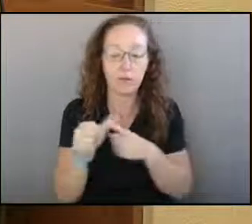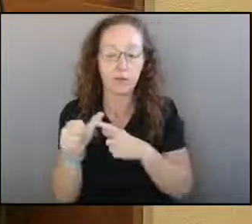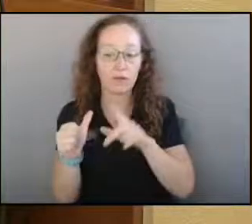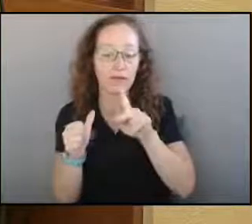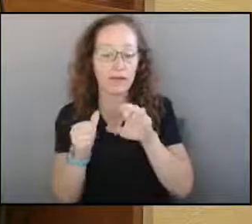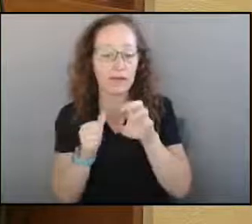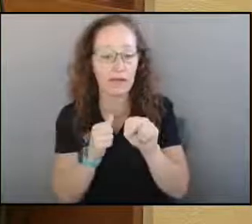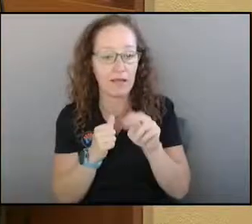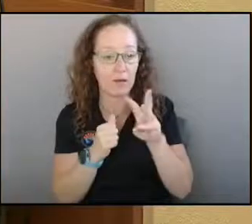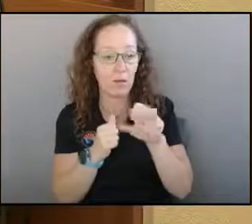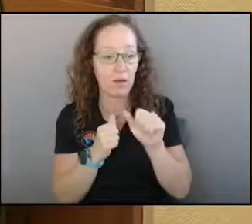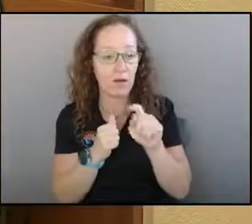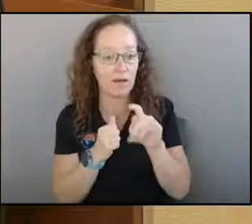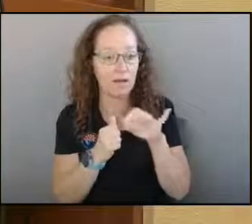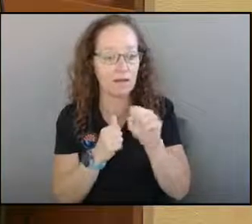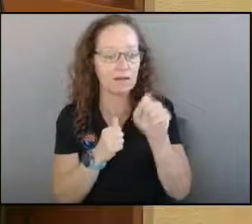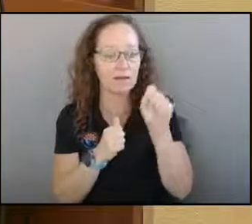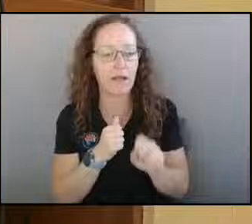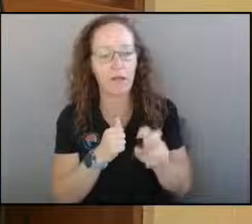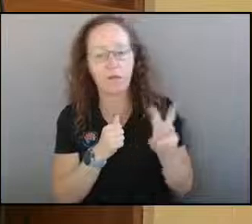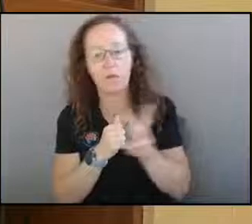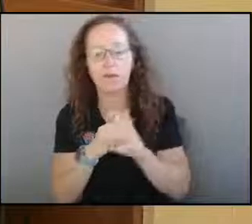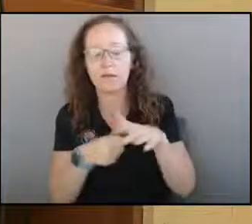3, Operations Section Chief.